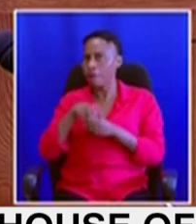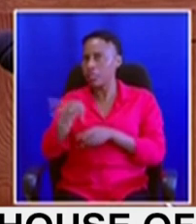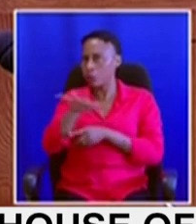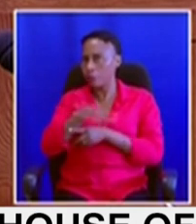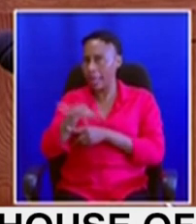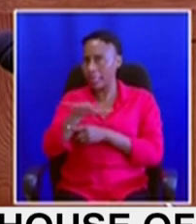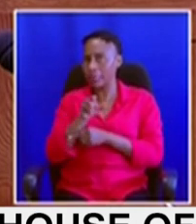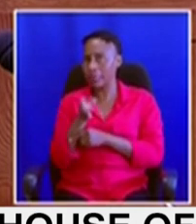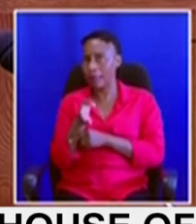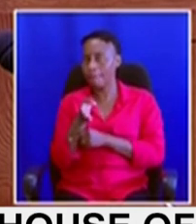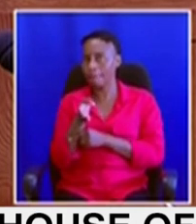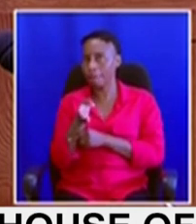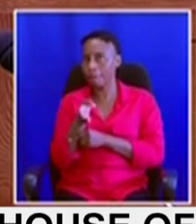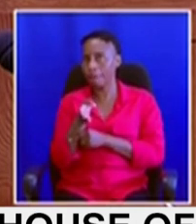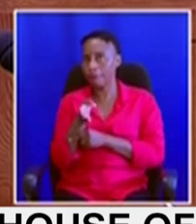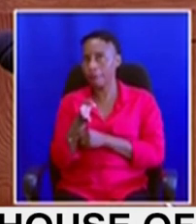space,